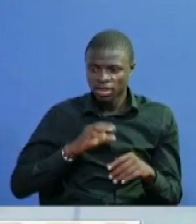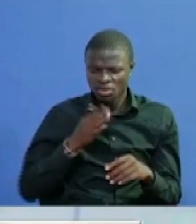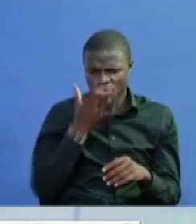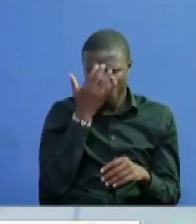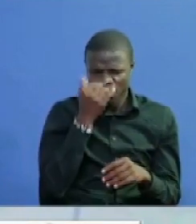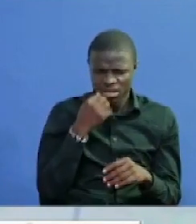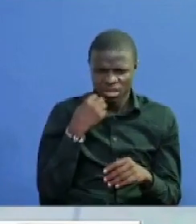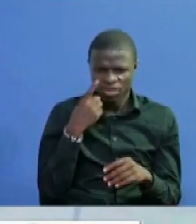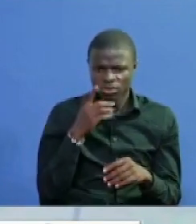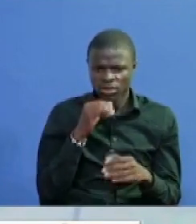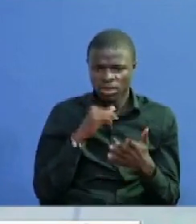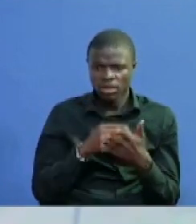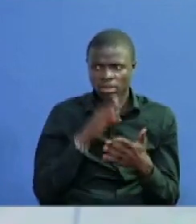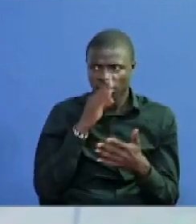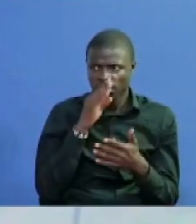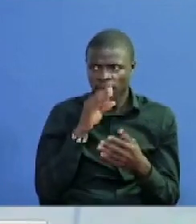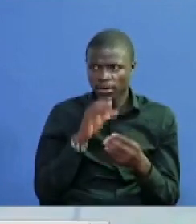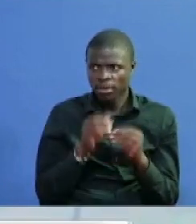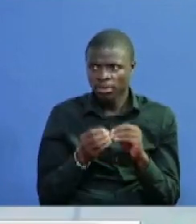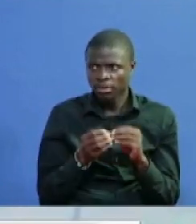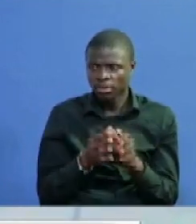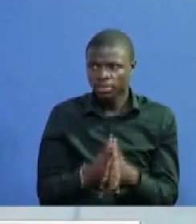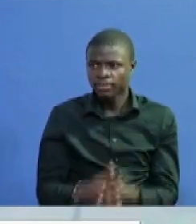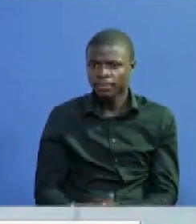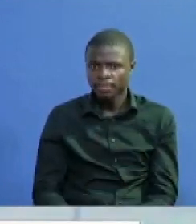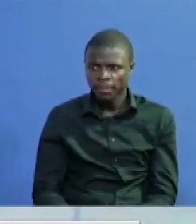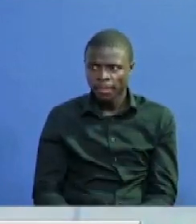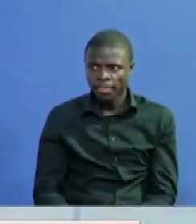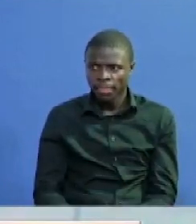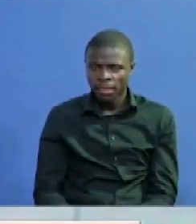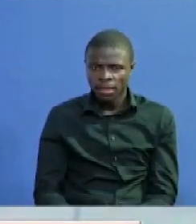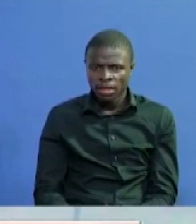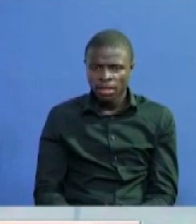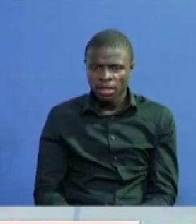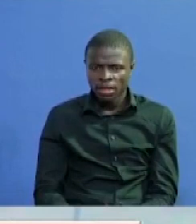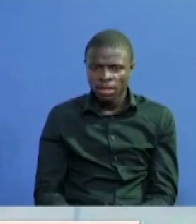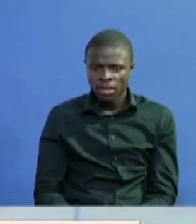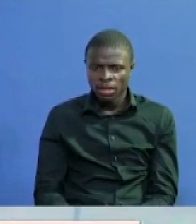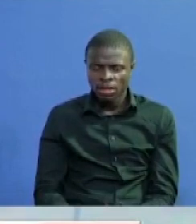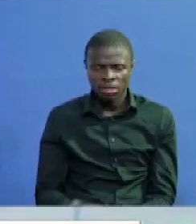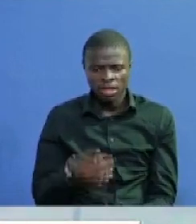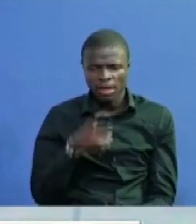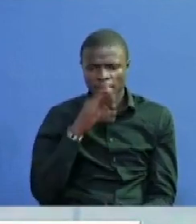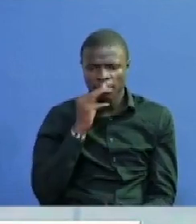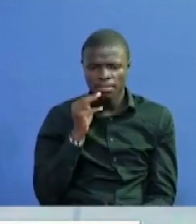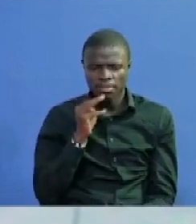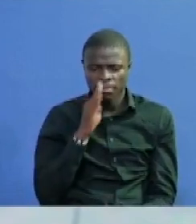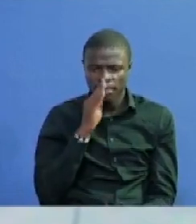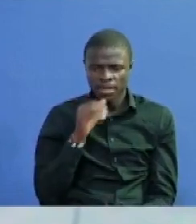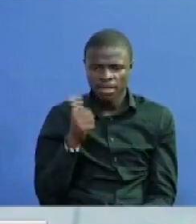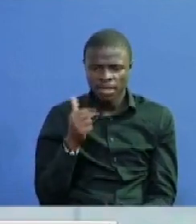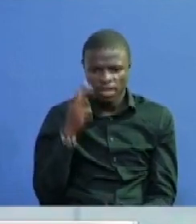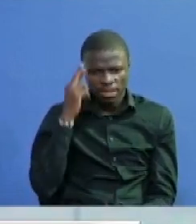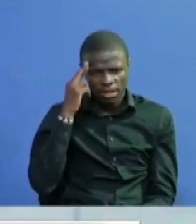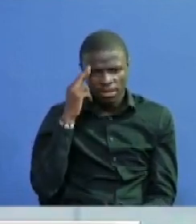Of course, the cost of maintaining it may be expensive, keeping it open. there may be interferences. But when there